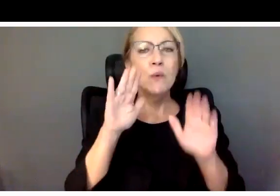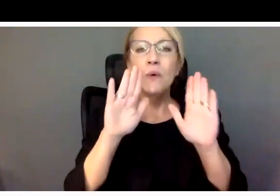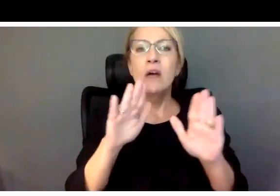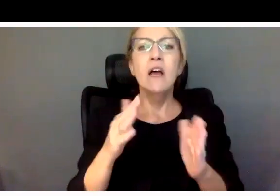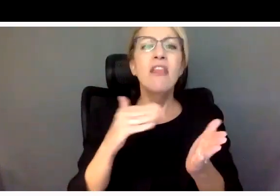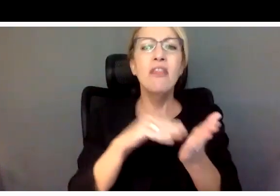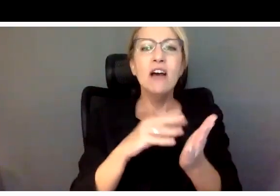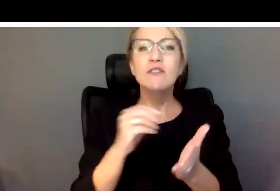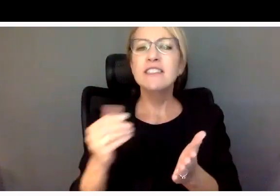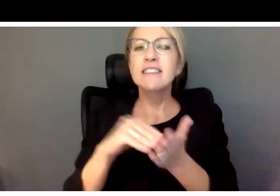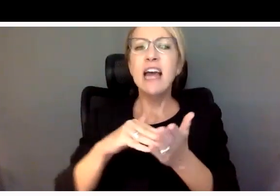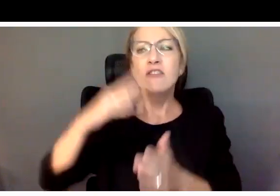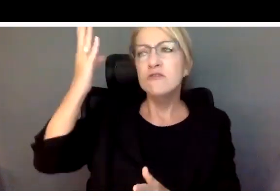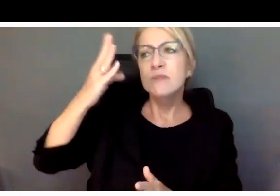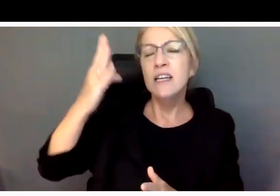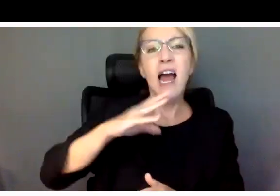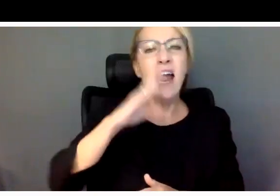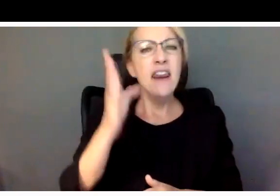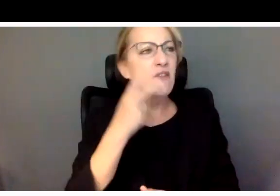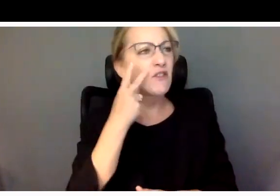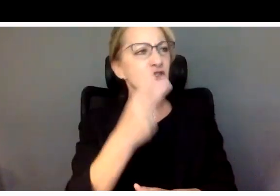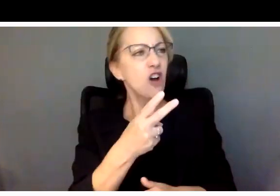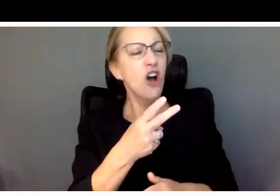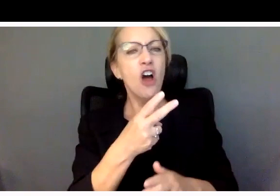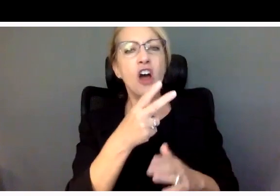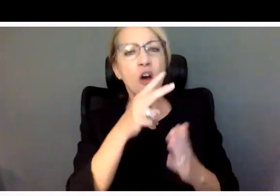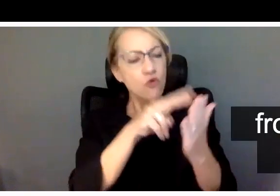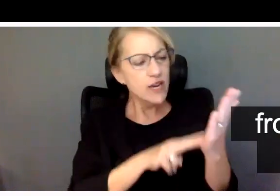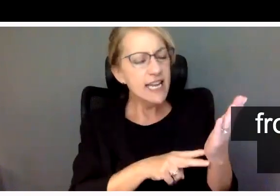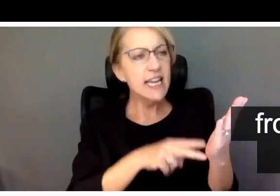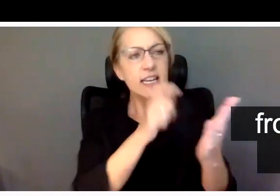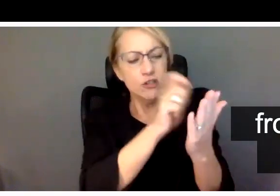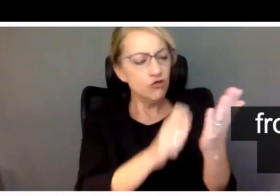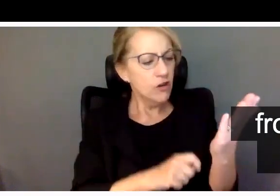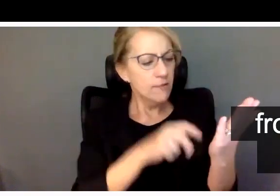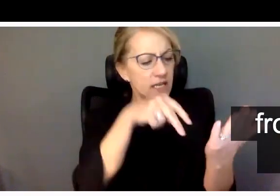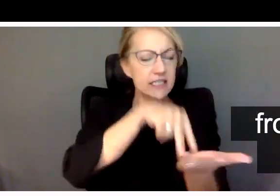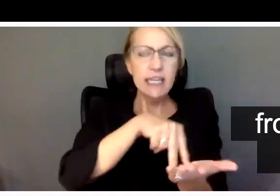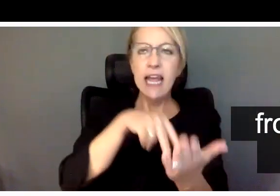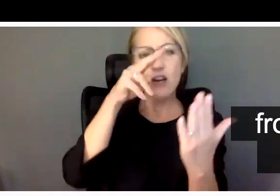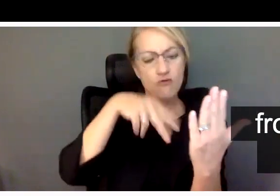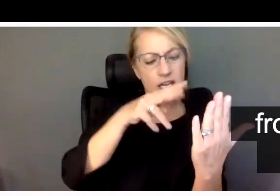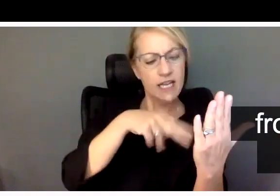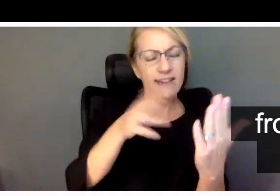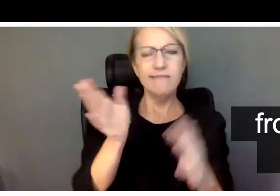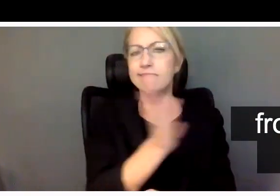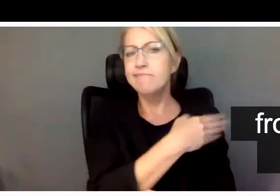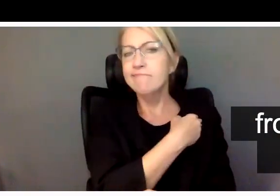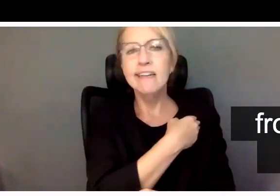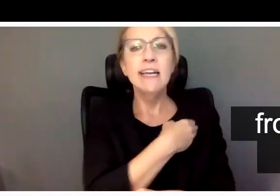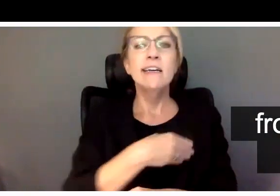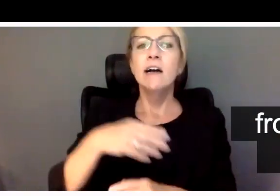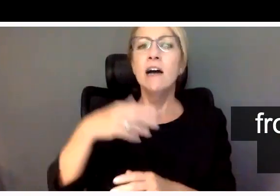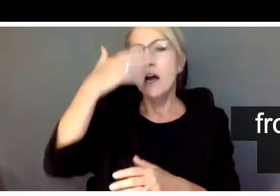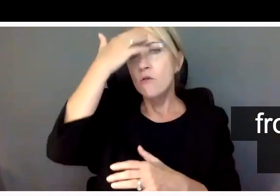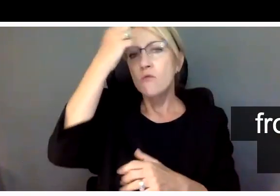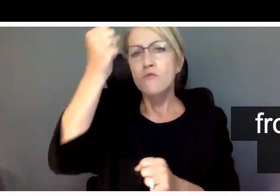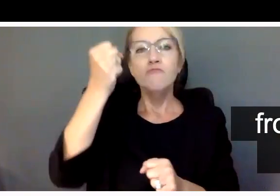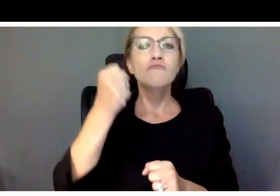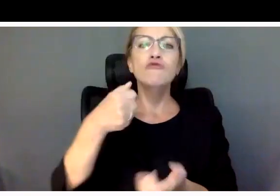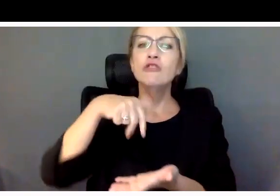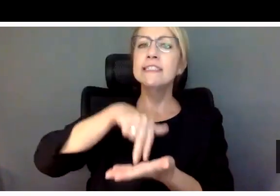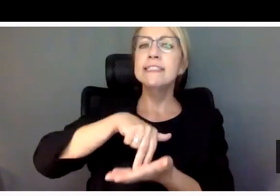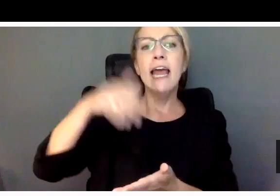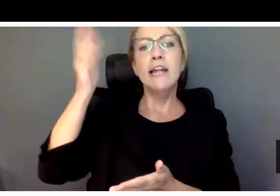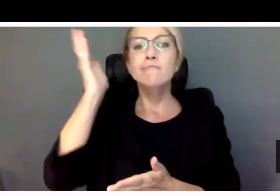script. He can rattle off Bible scripture and poetry from memory and can retrieve facts and figures